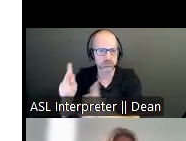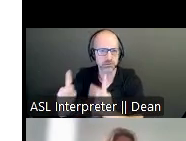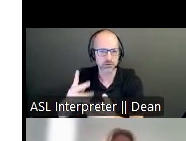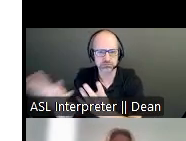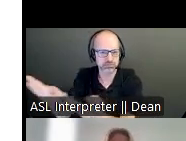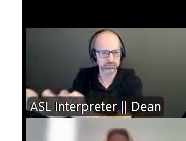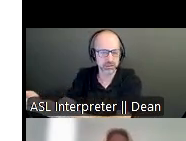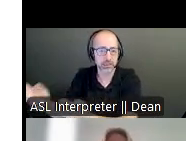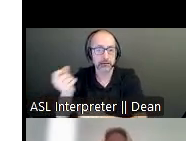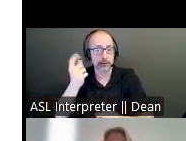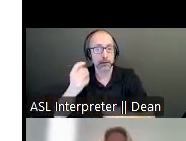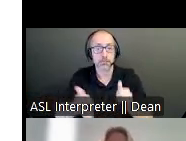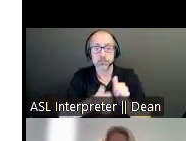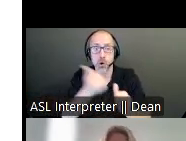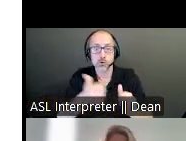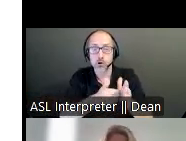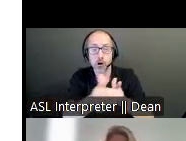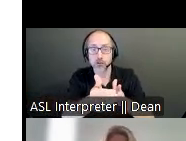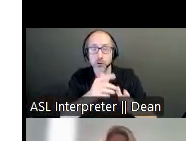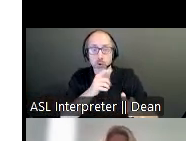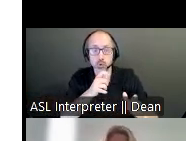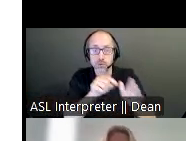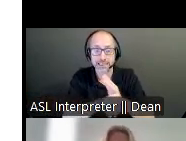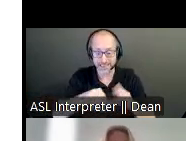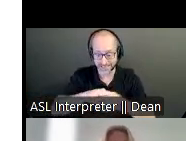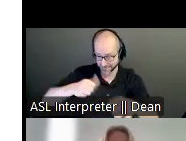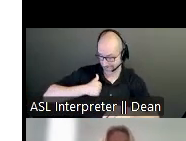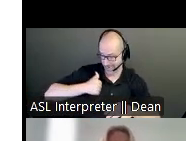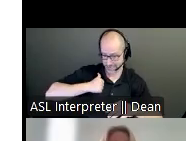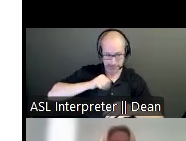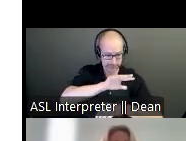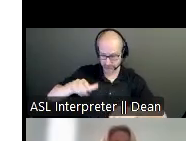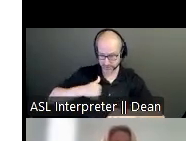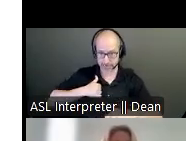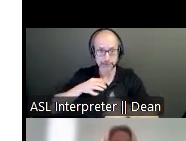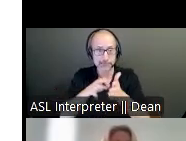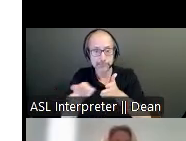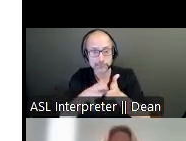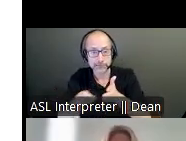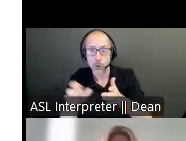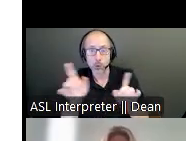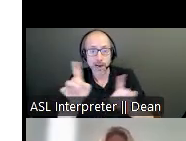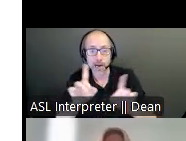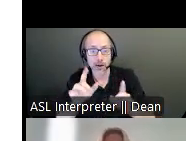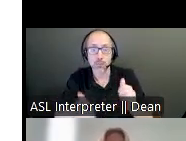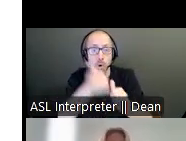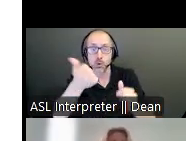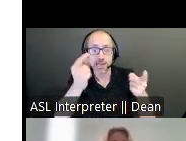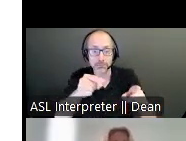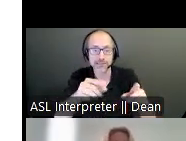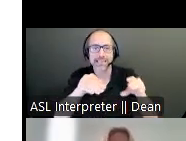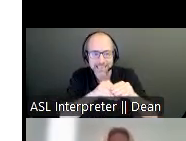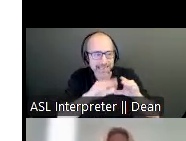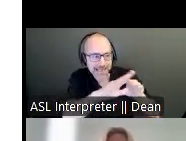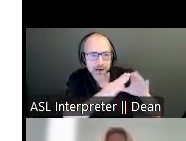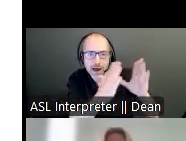the deadliest form of gun violence actually happens behind closed doors in homes between